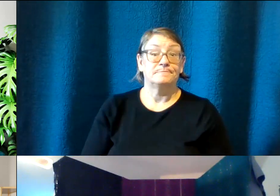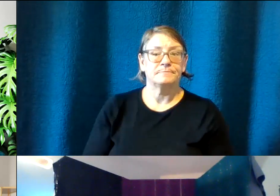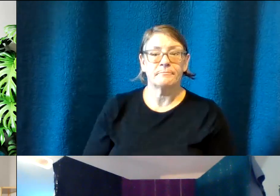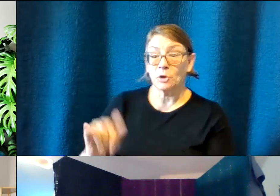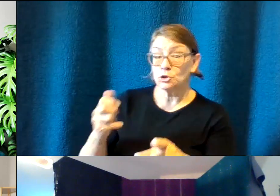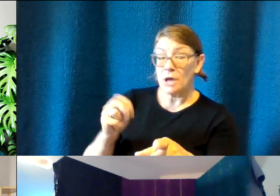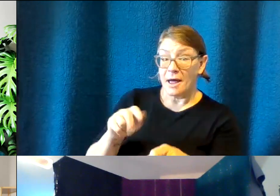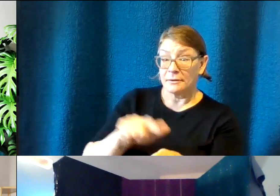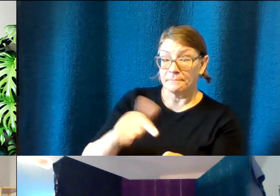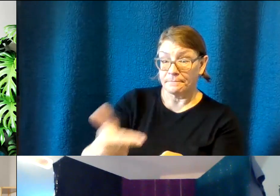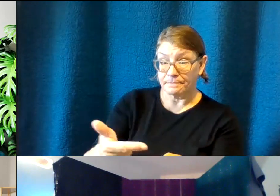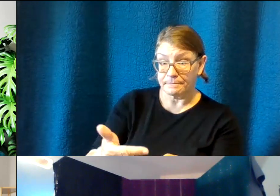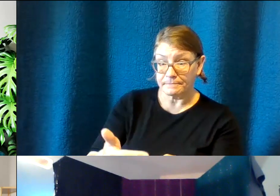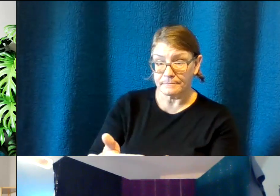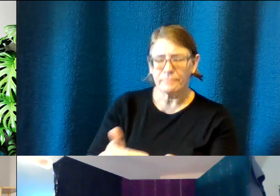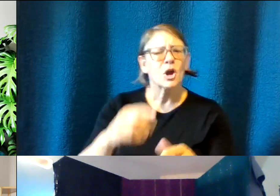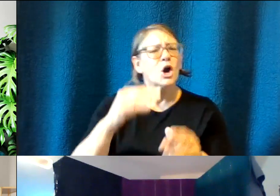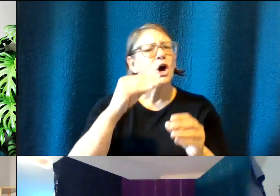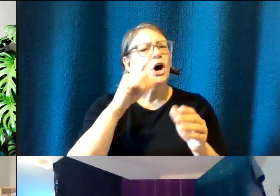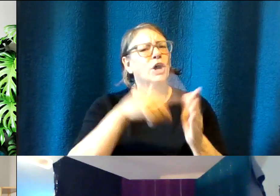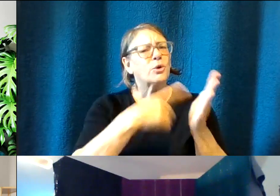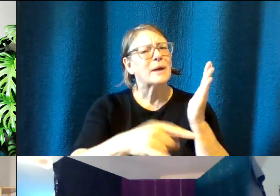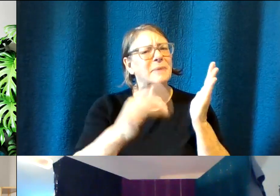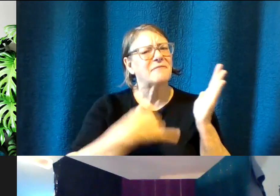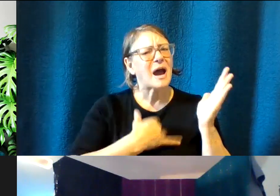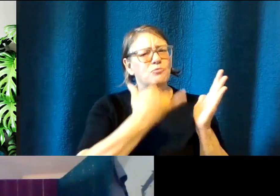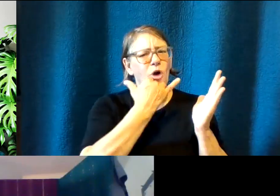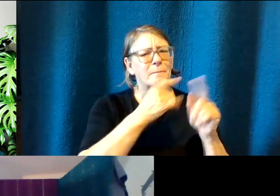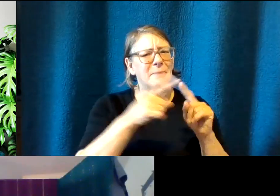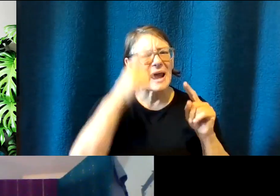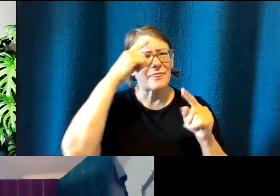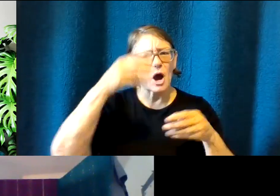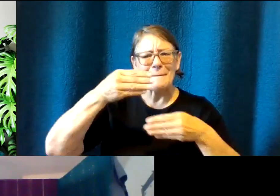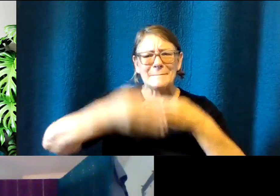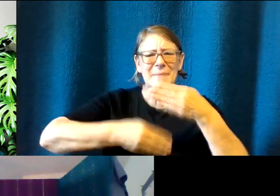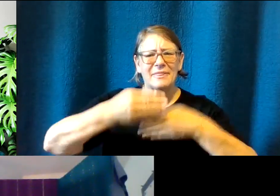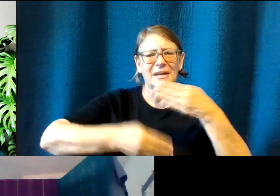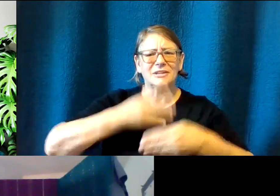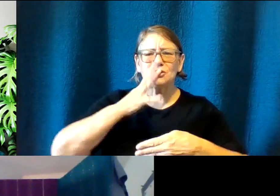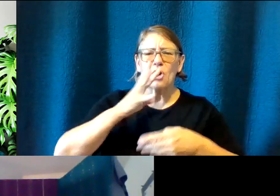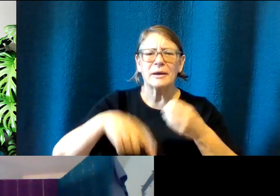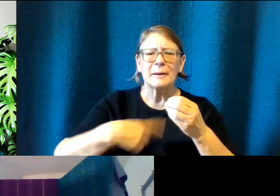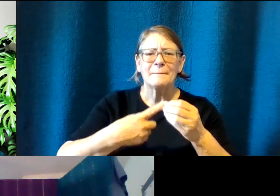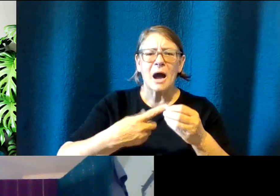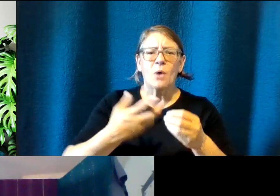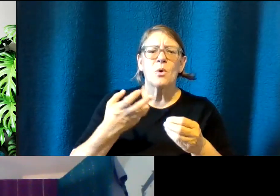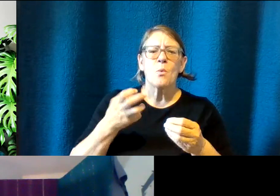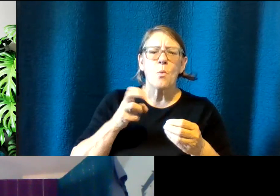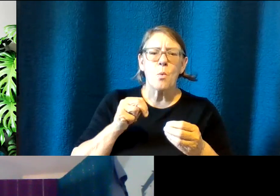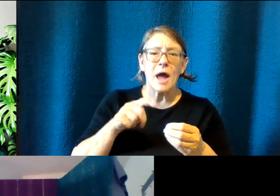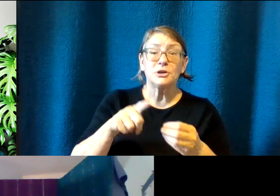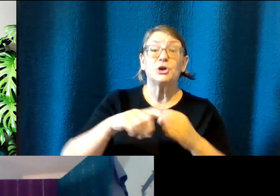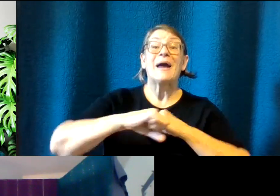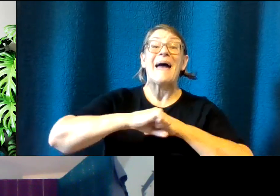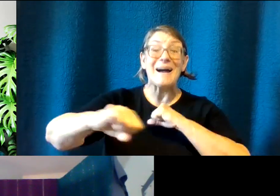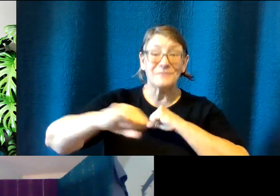Jan? Oh, correct me if I'm wrong, Bethany, but I thought that Bethany was talking about when you're